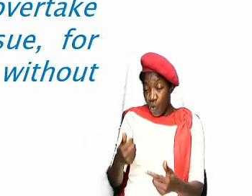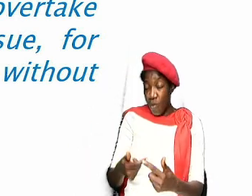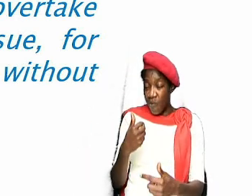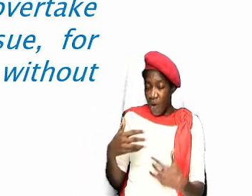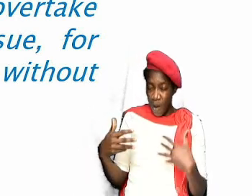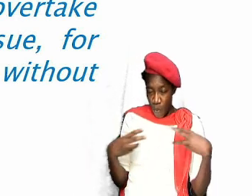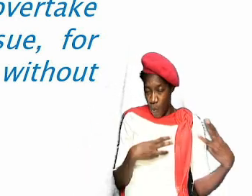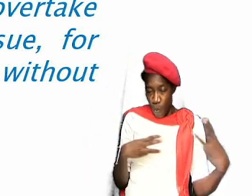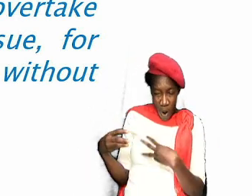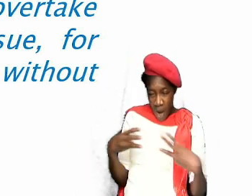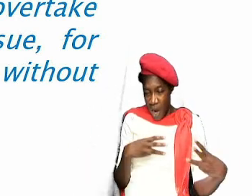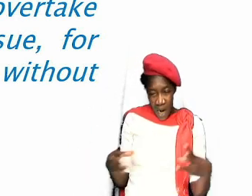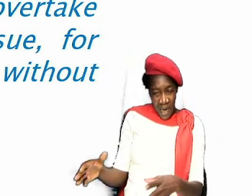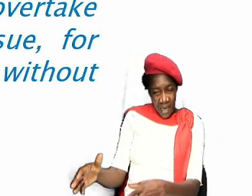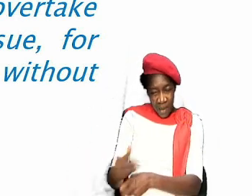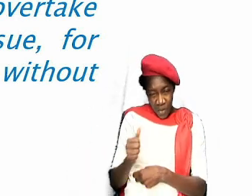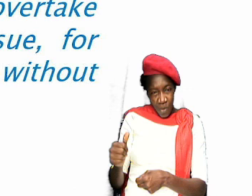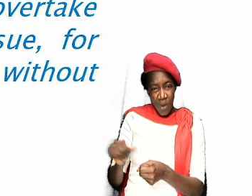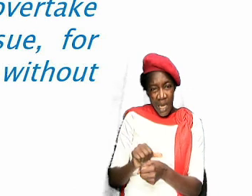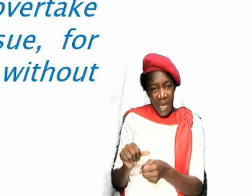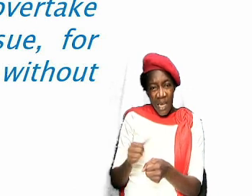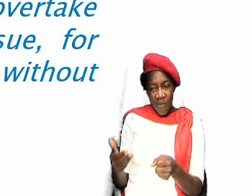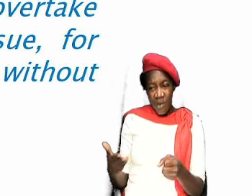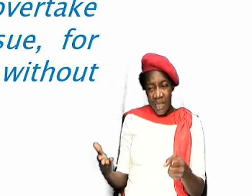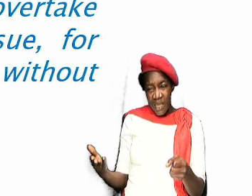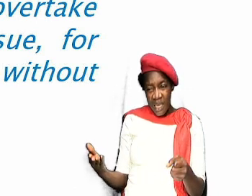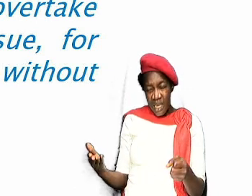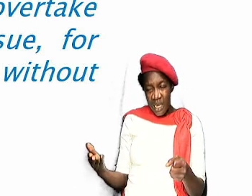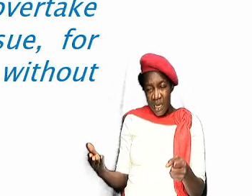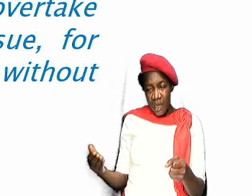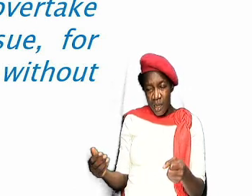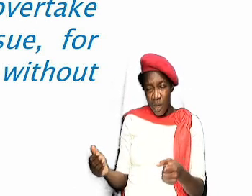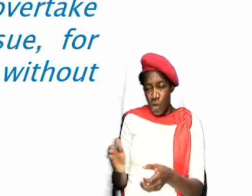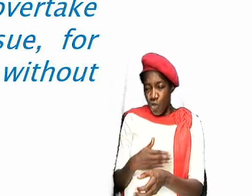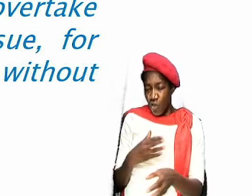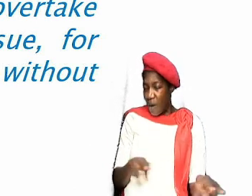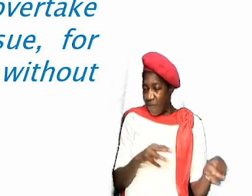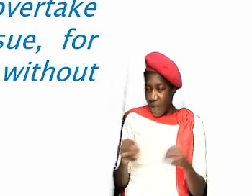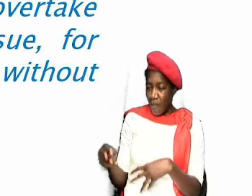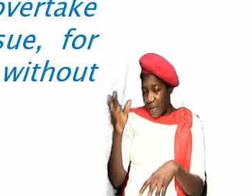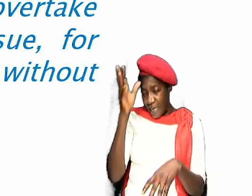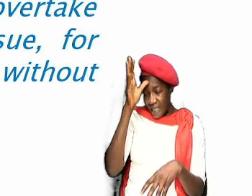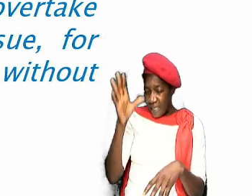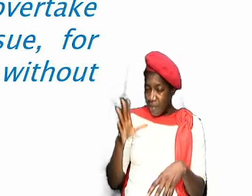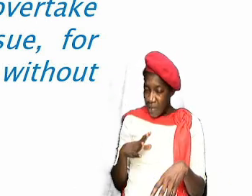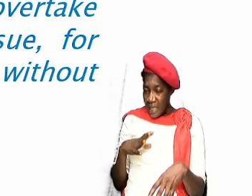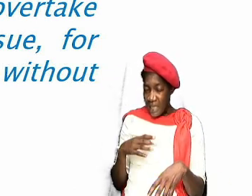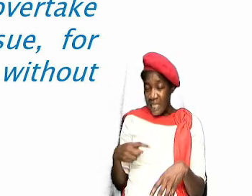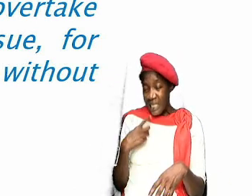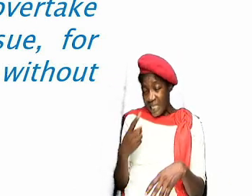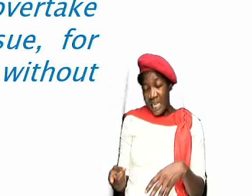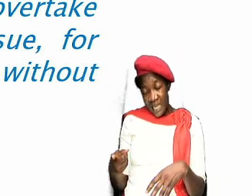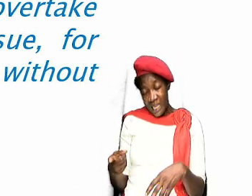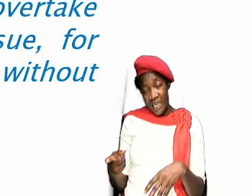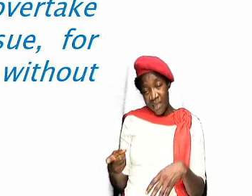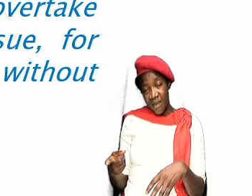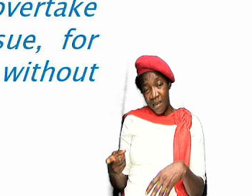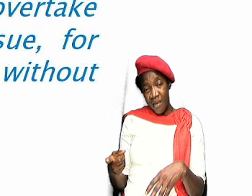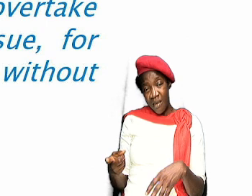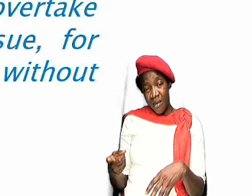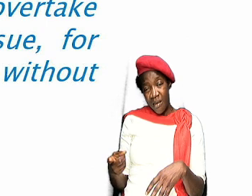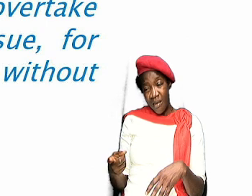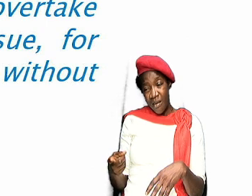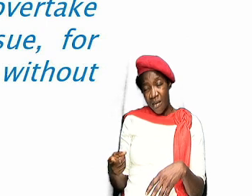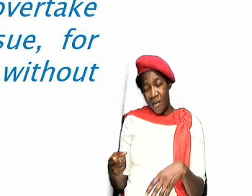took everything. And some of the mighty men that were there with David said, look here,